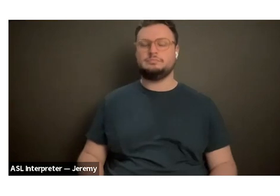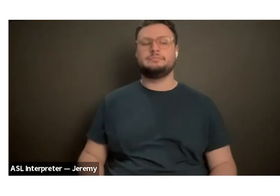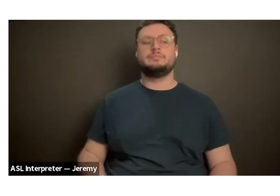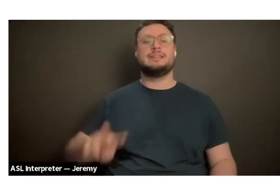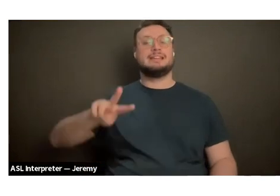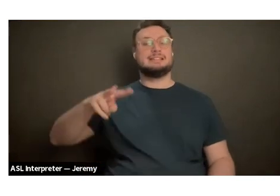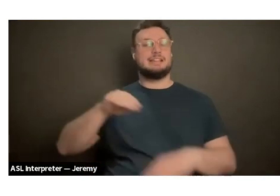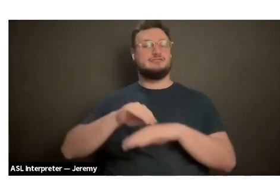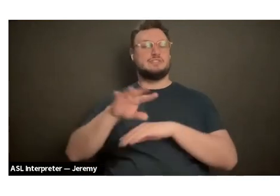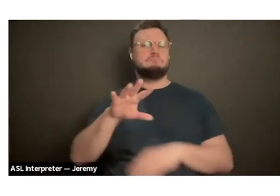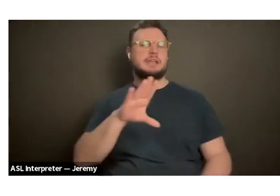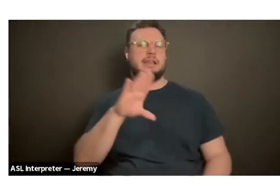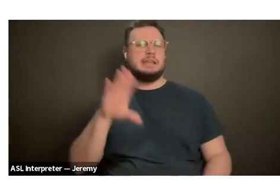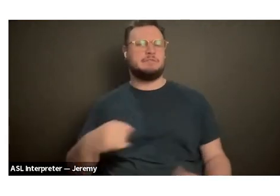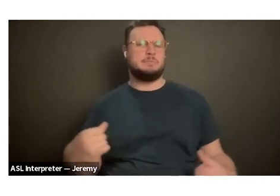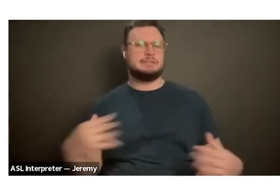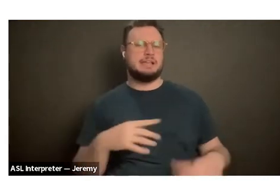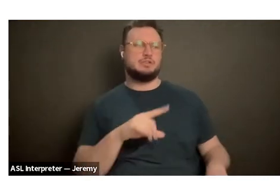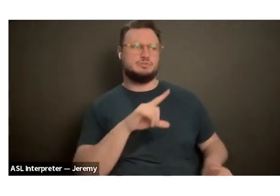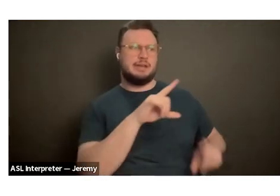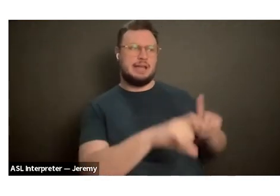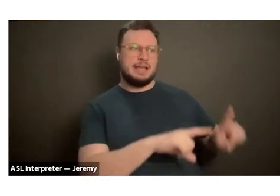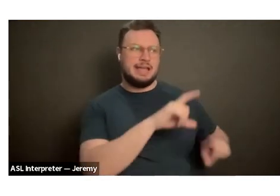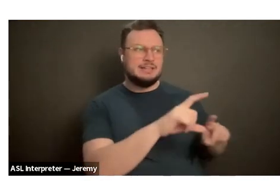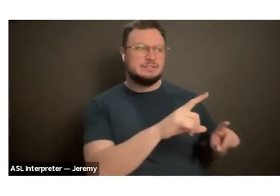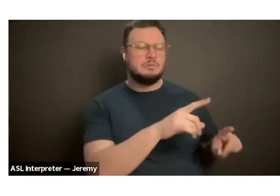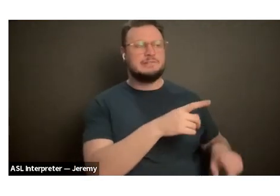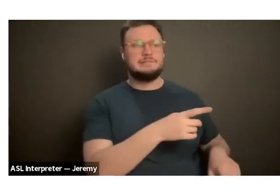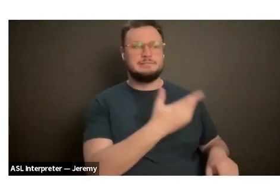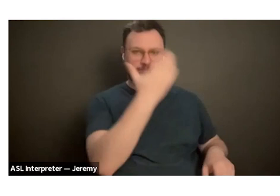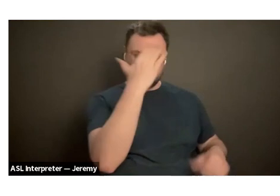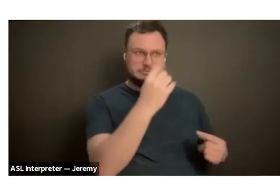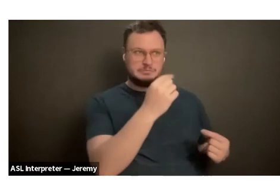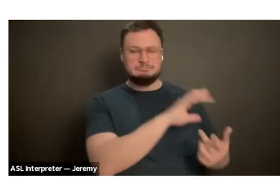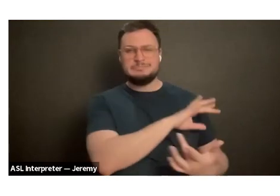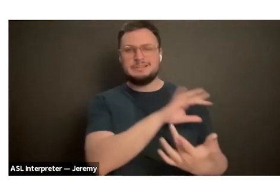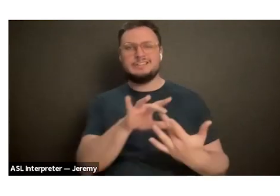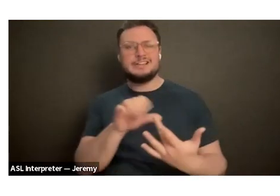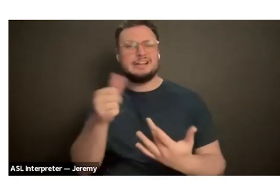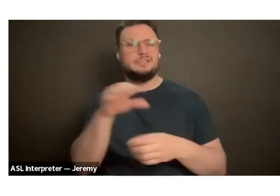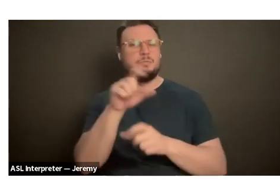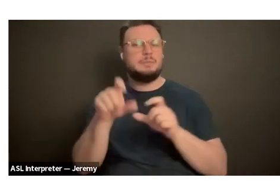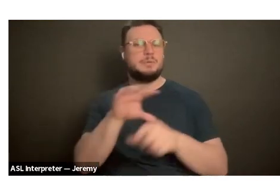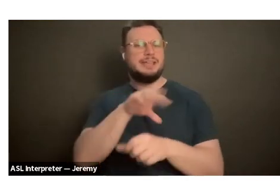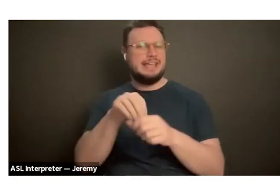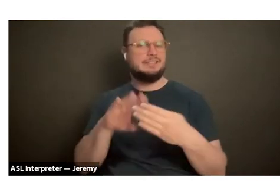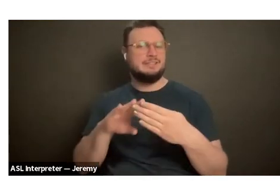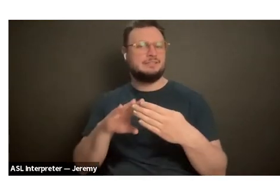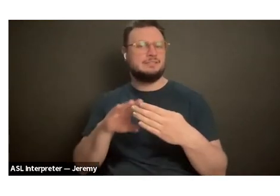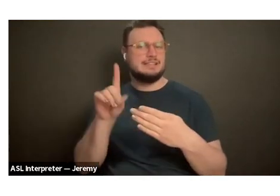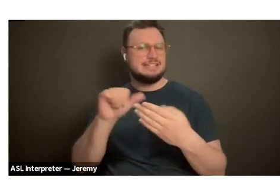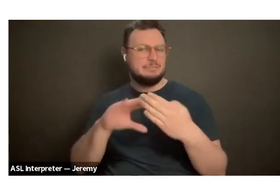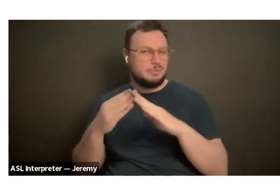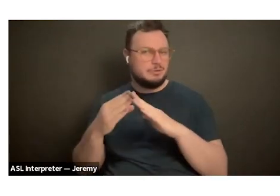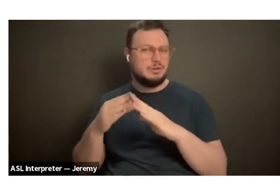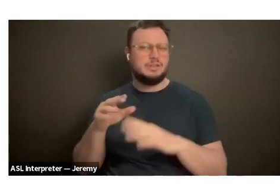ask questions or reach out to other people in the disabled community and the neurodivergent community. I think that's really,